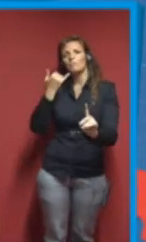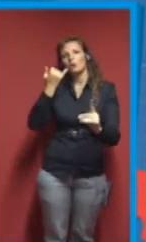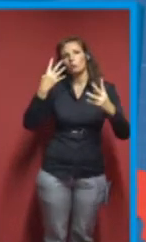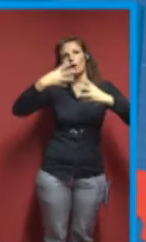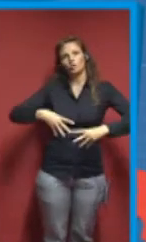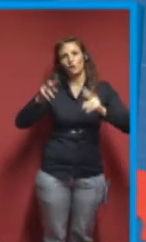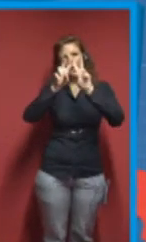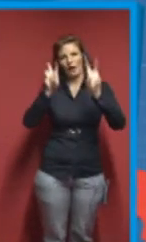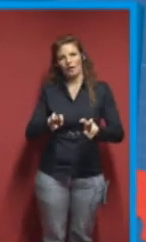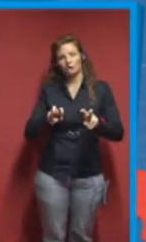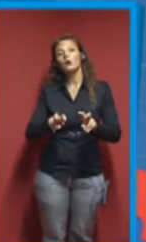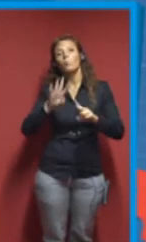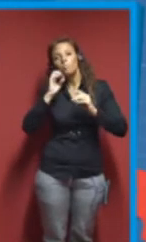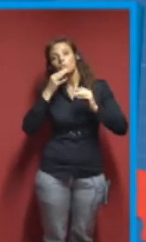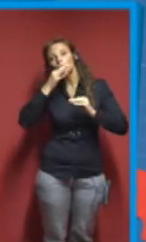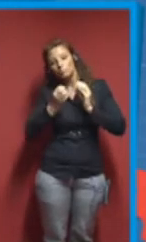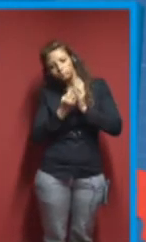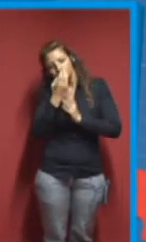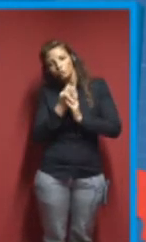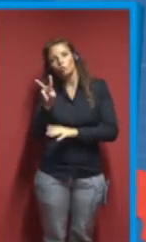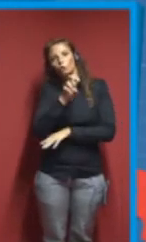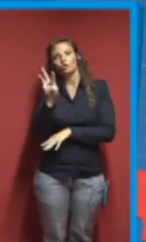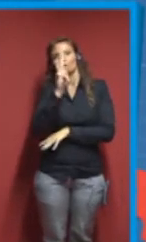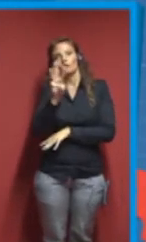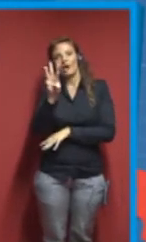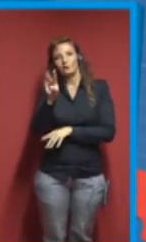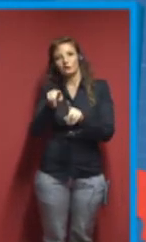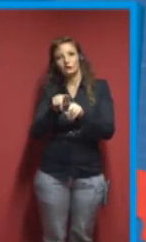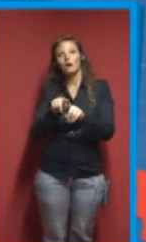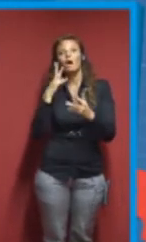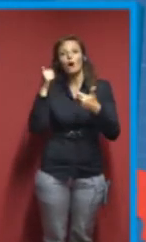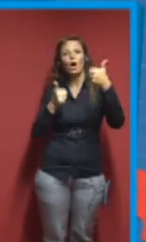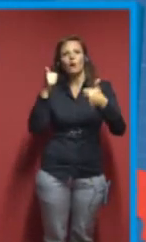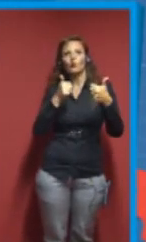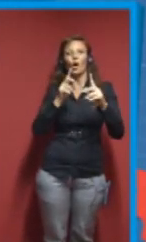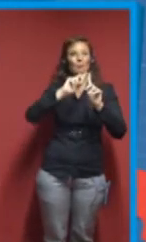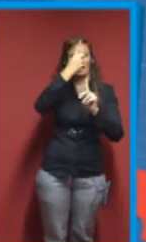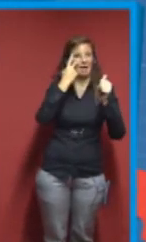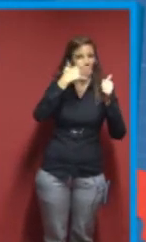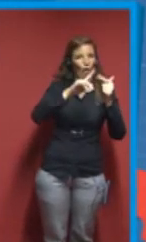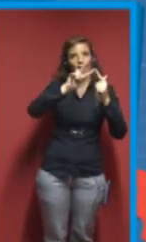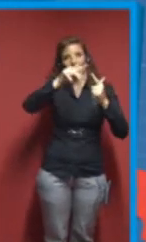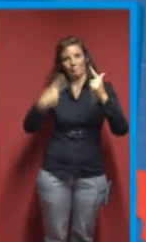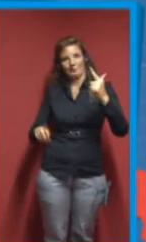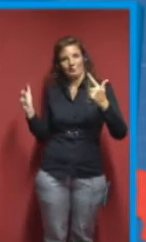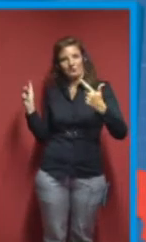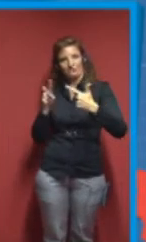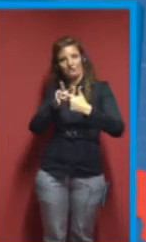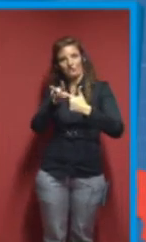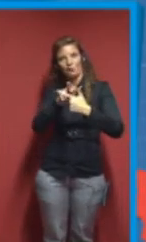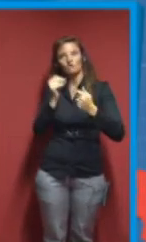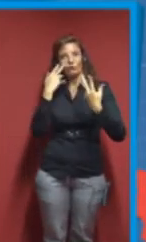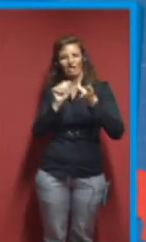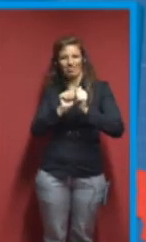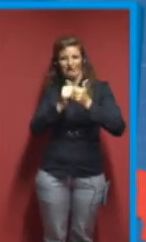200 watts. If you compare this motor to that steam engine, it has a power density that's thousands of times greater. Four